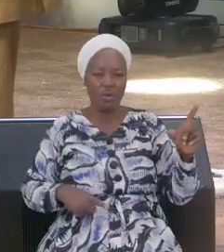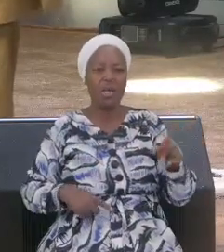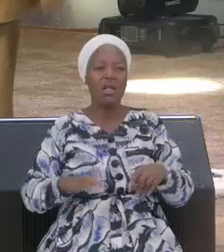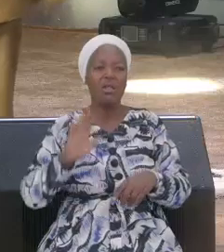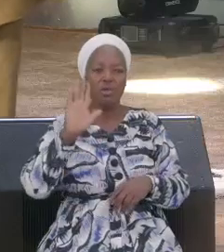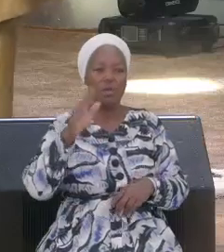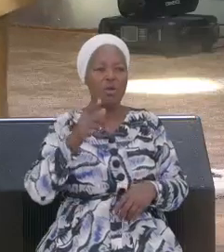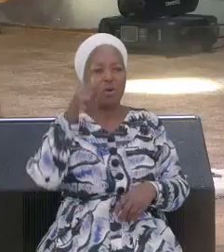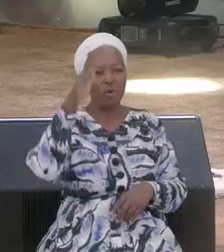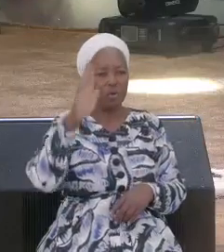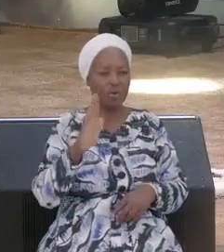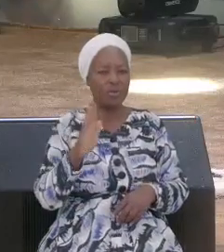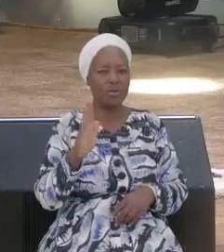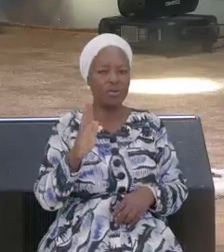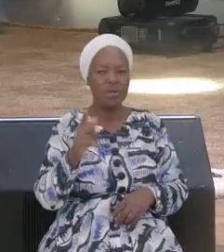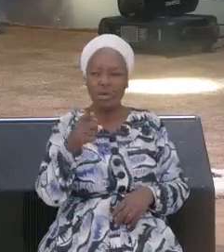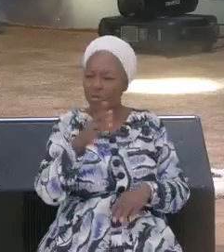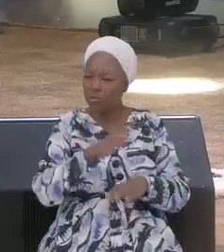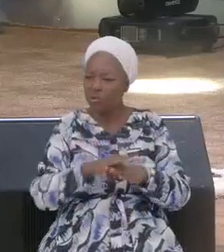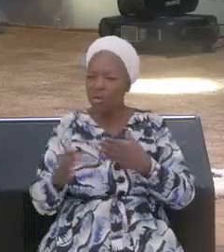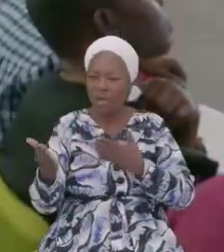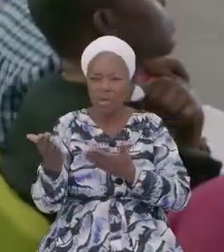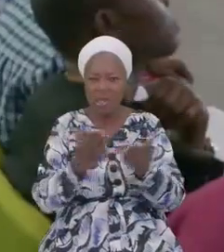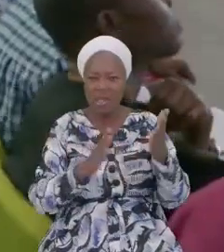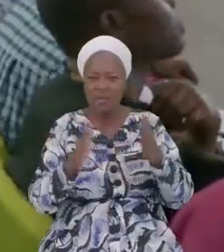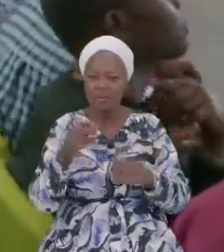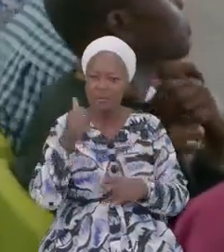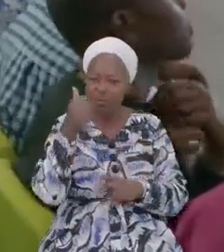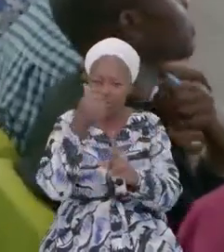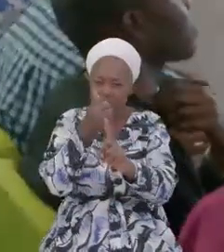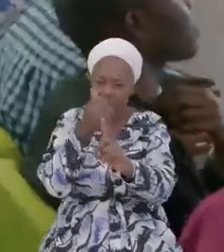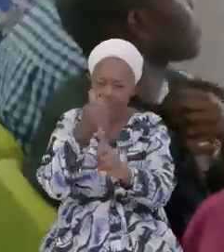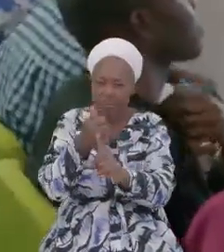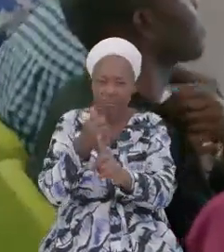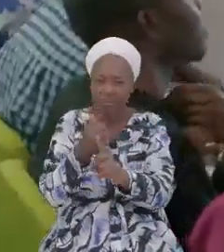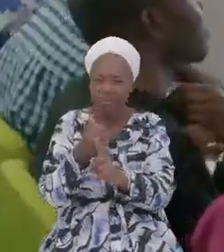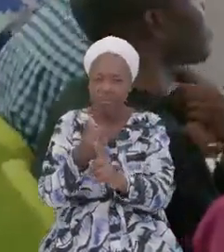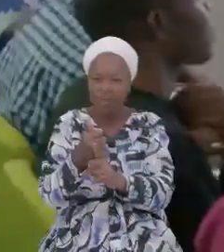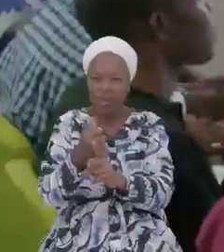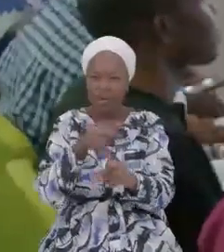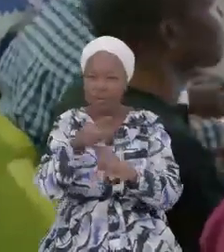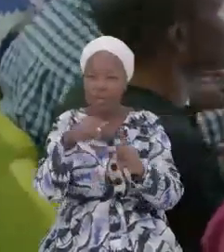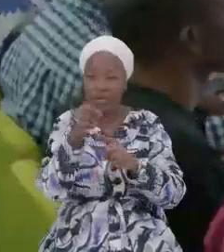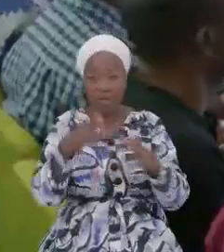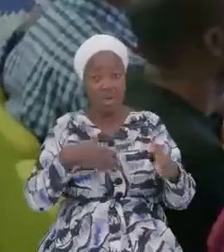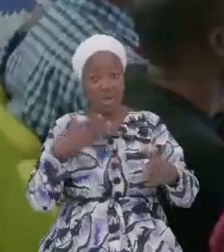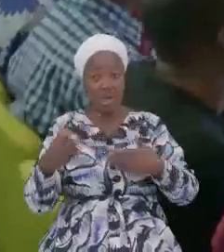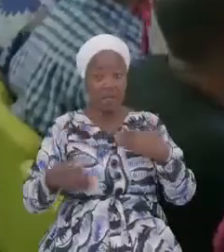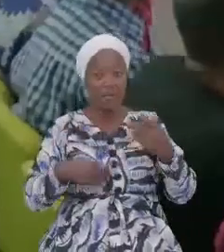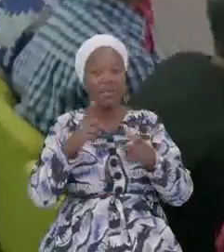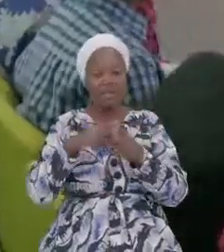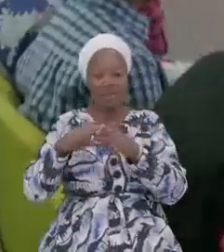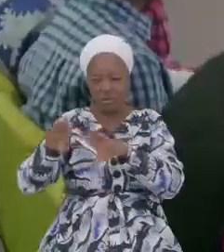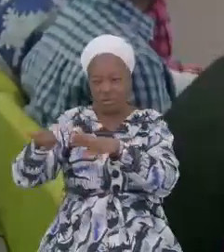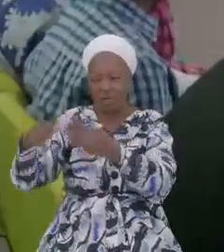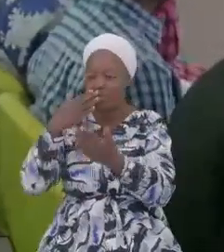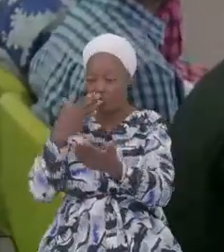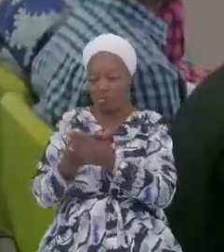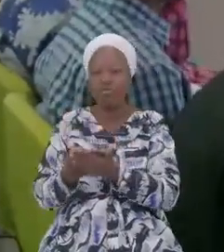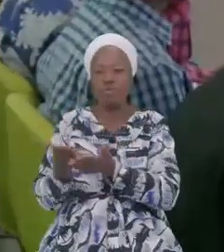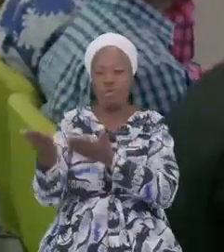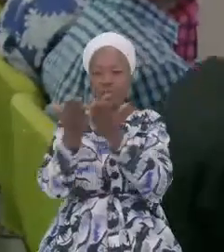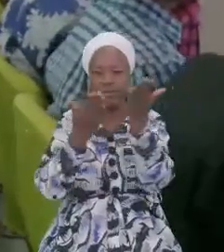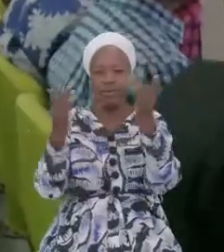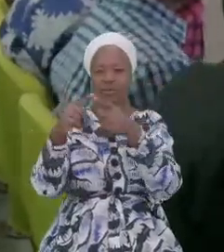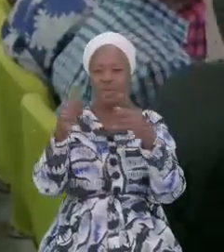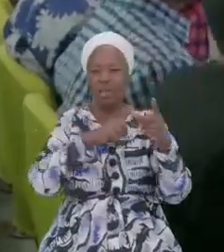thy God. You don't serve yourself. When you are happy, you render a good service. When